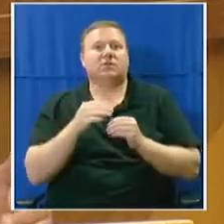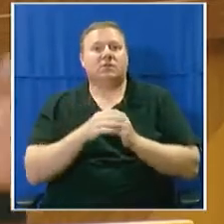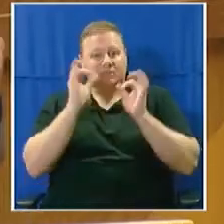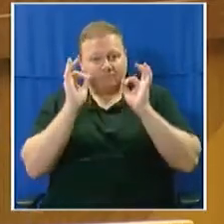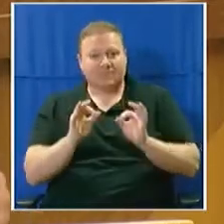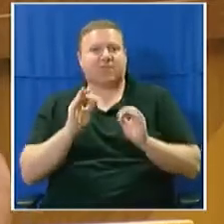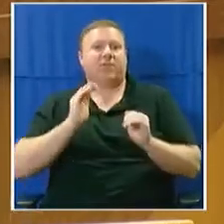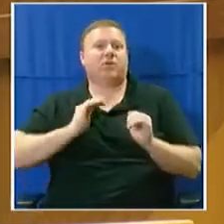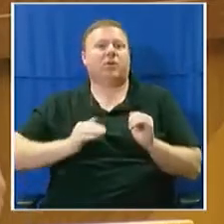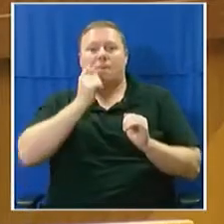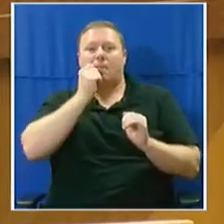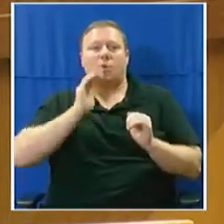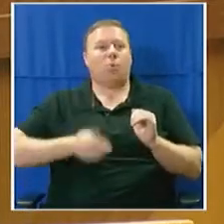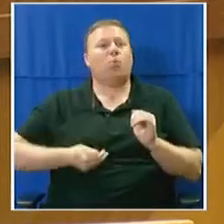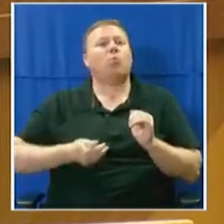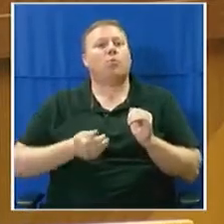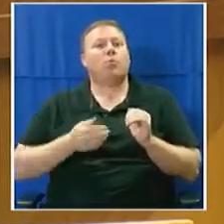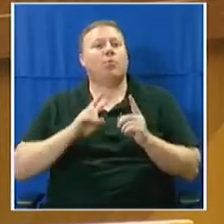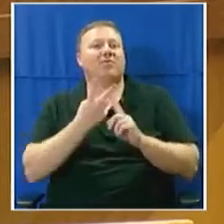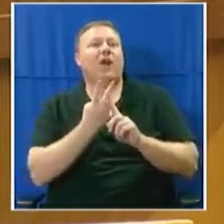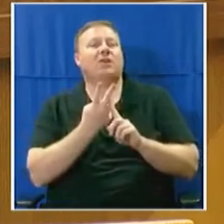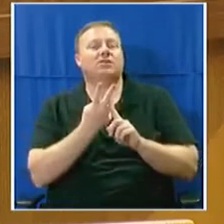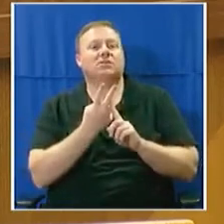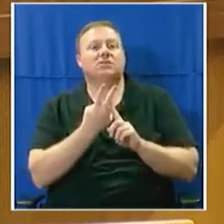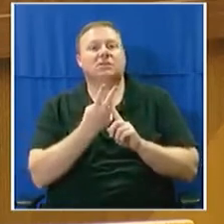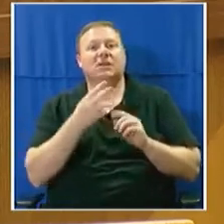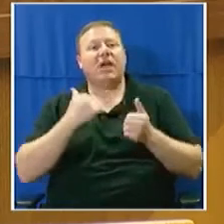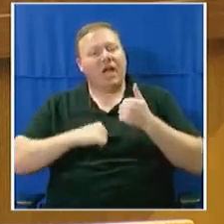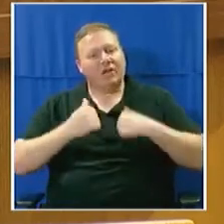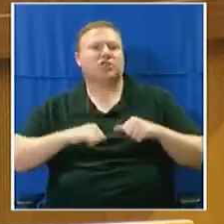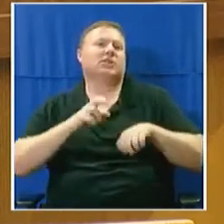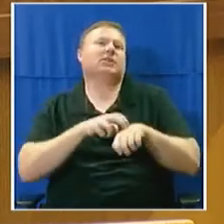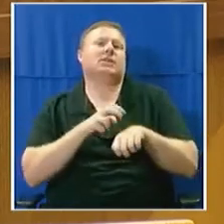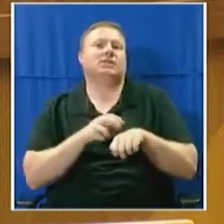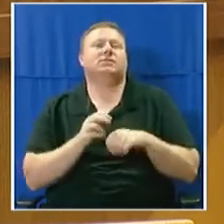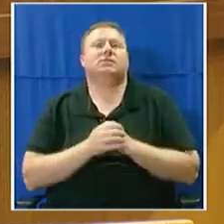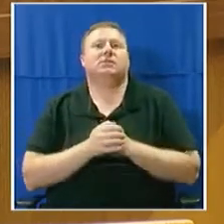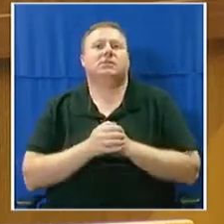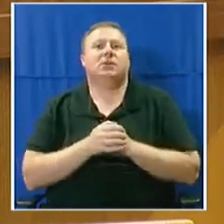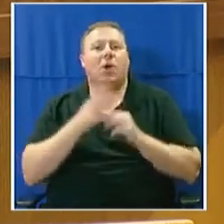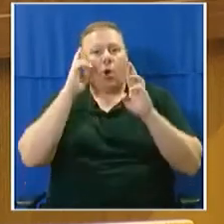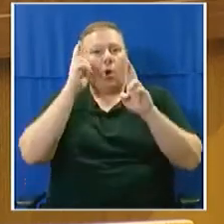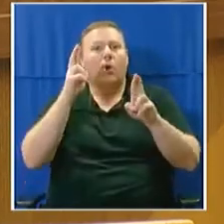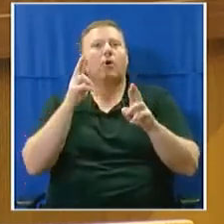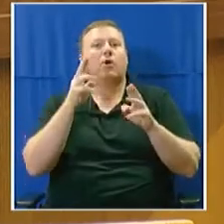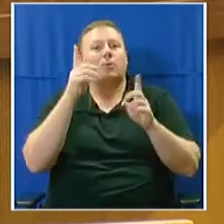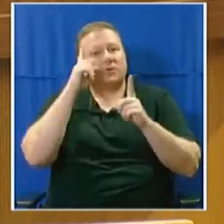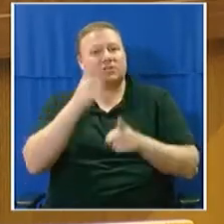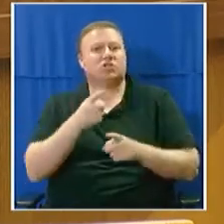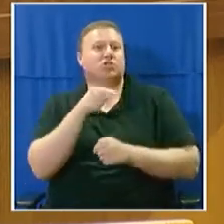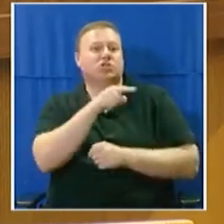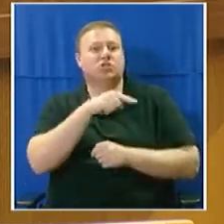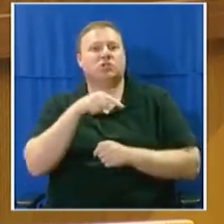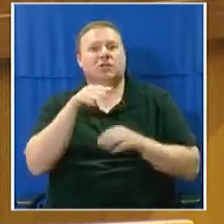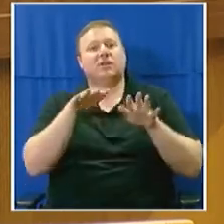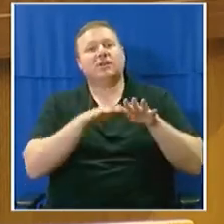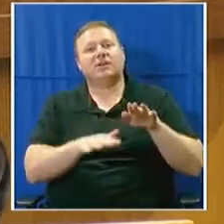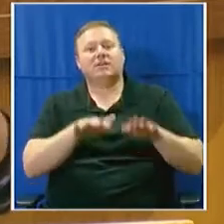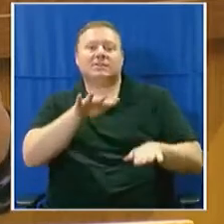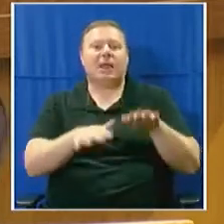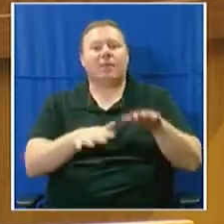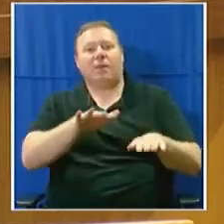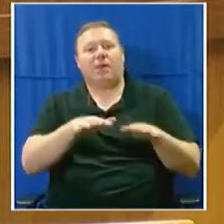violence, demands urgent action. And we are hoping that this decision will now result in the stabilization of the